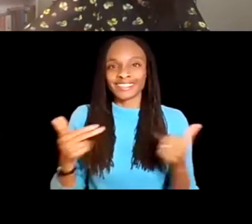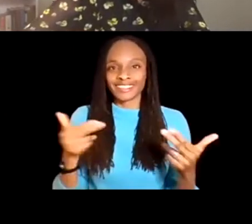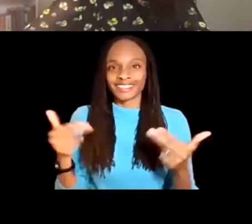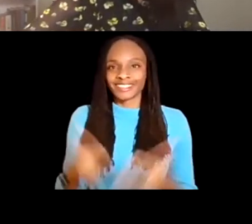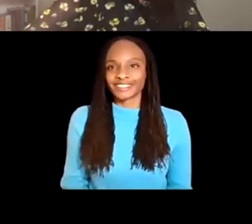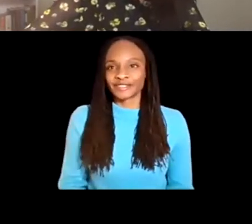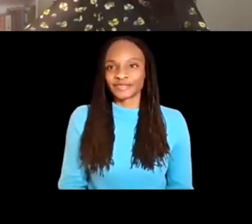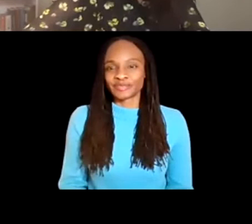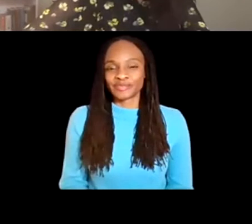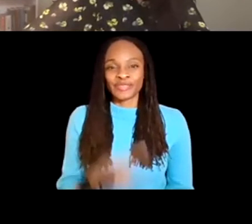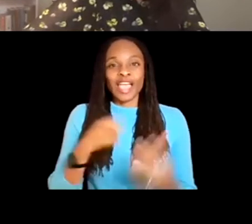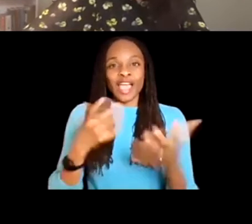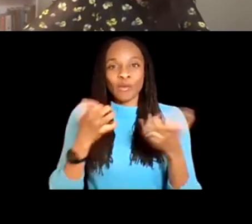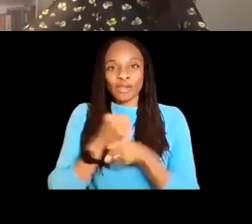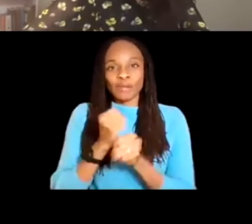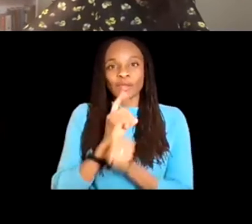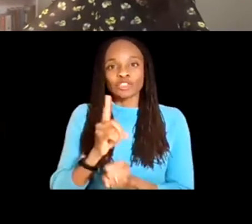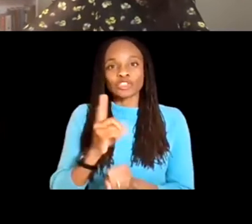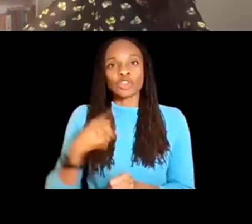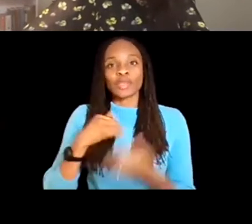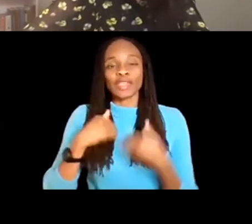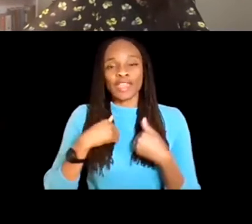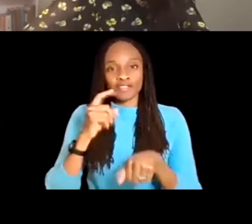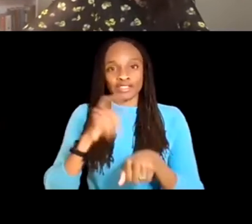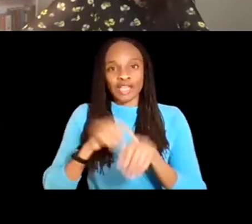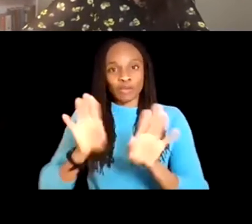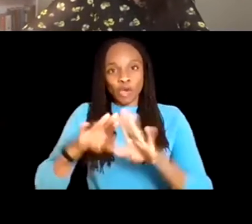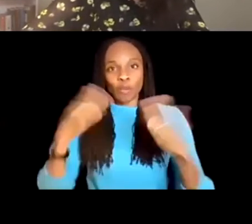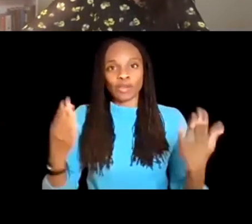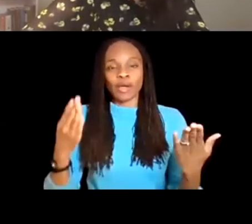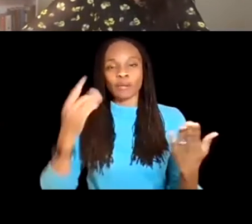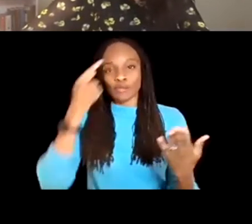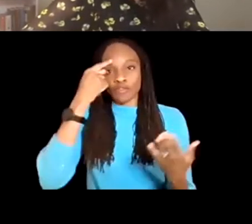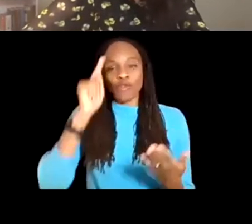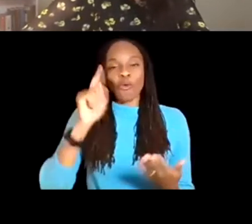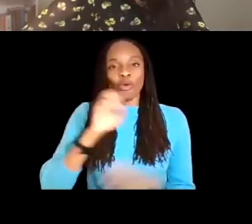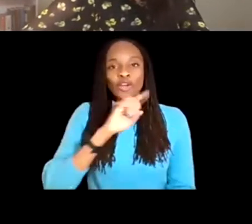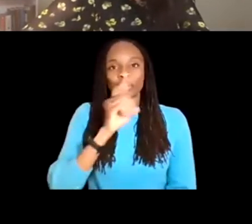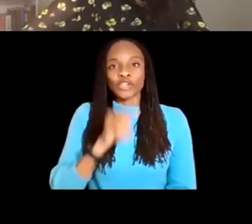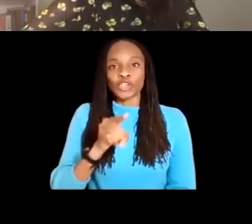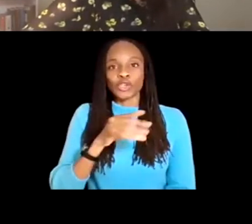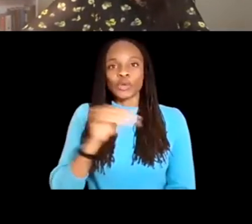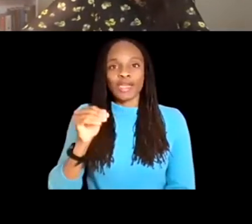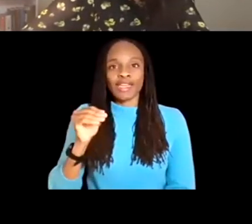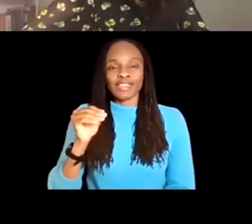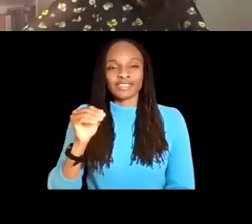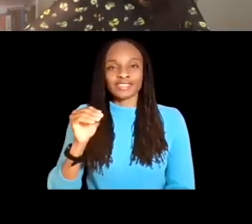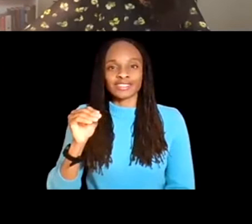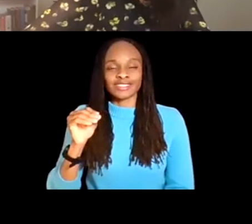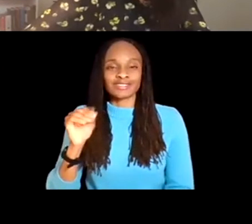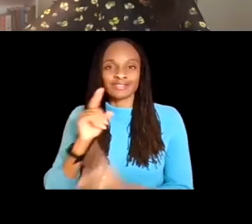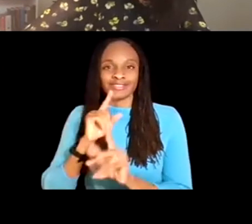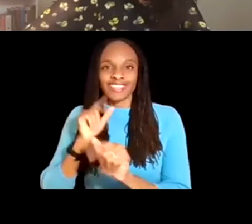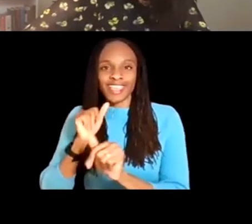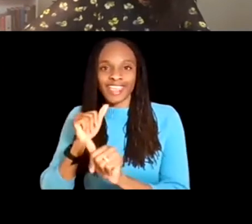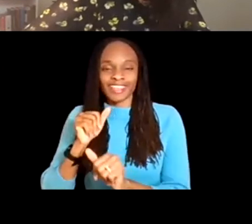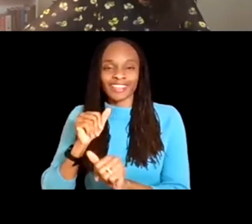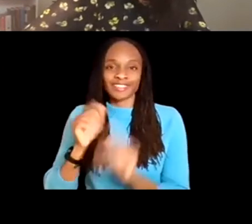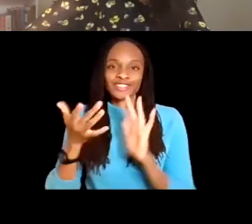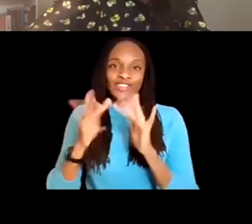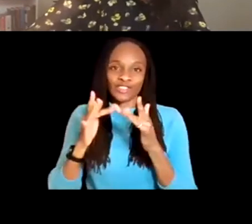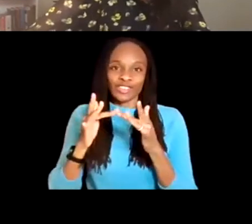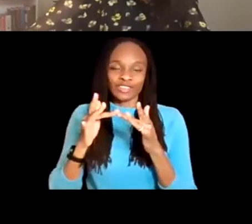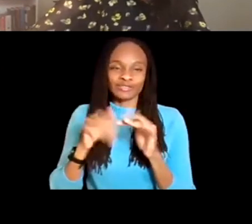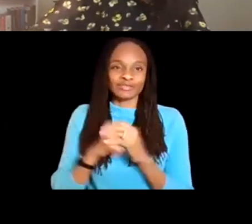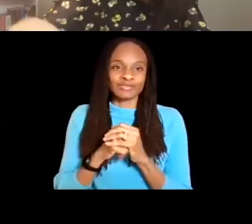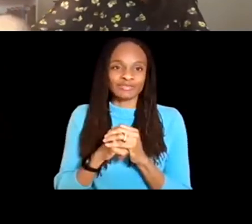I want to make sure we have some time to open it up for our Q&A, which is virtual, of course, here.